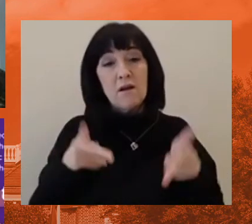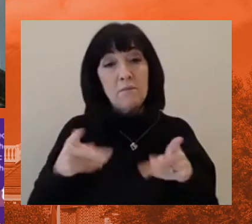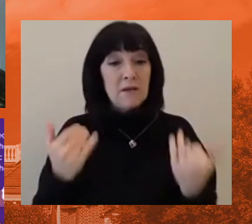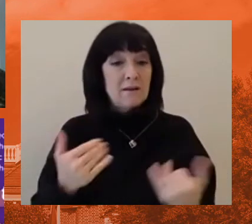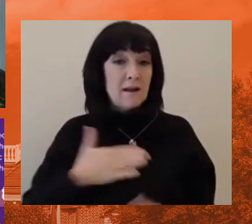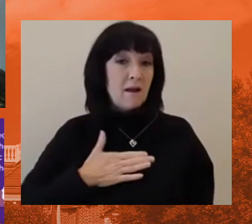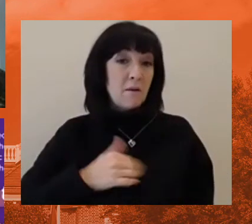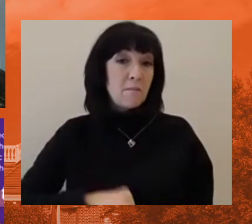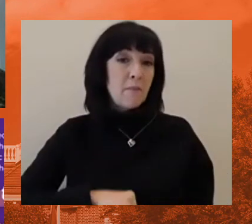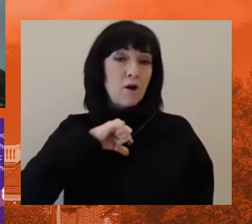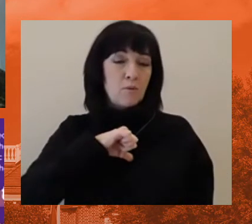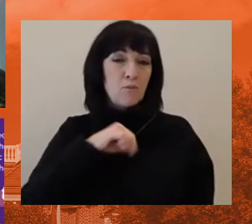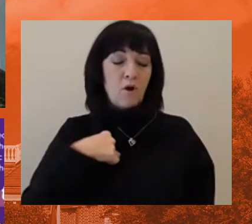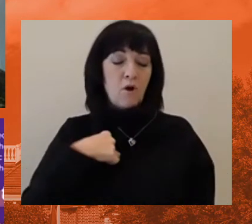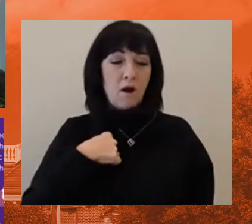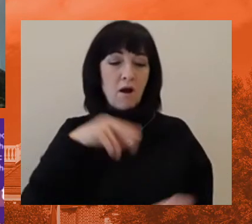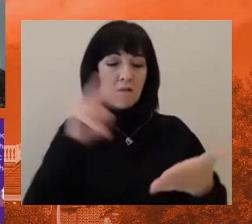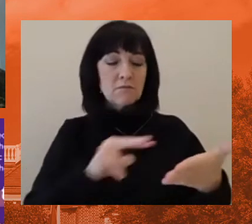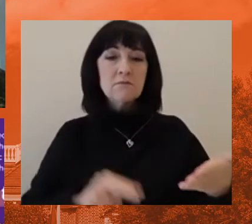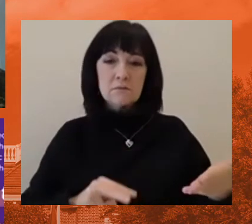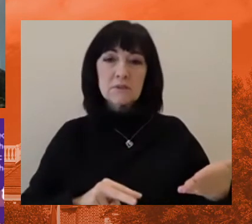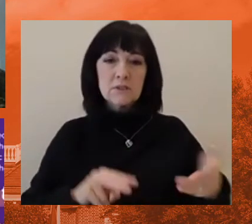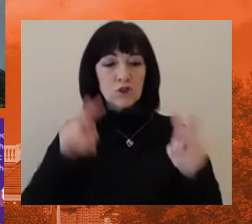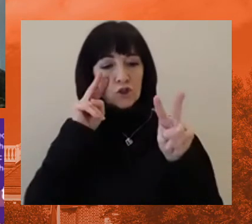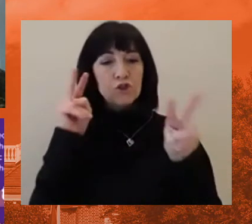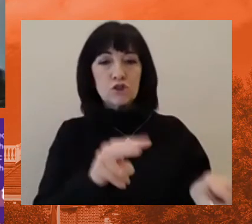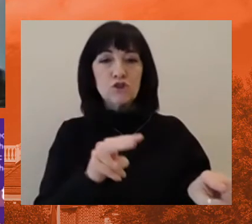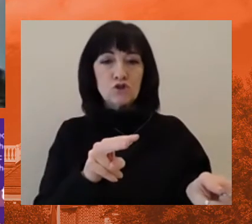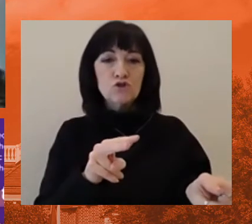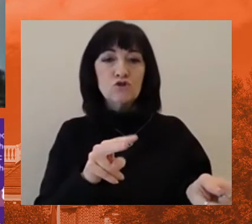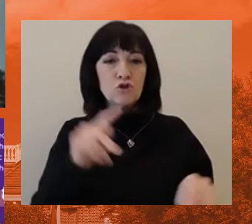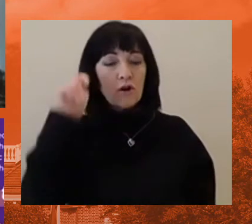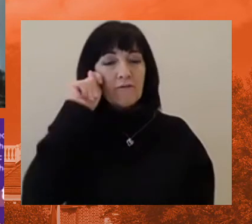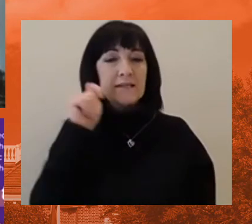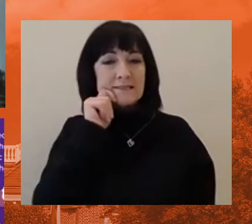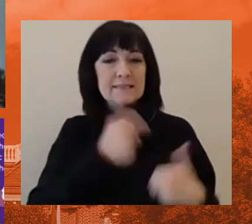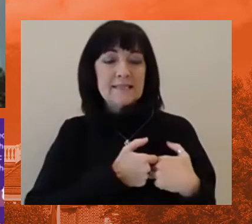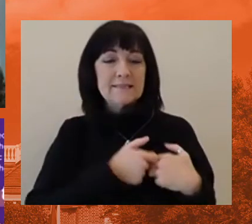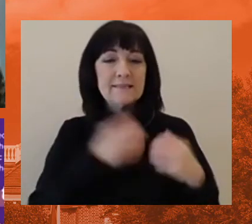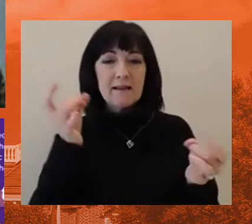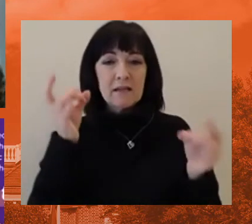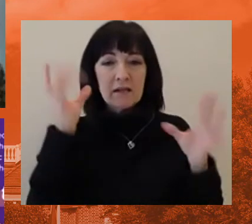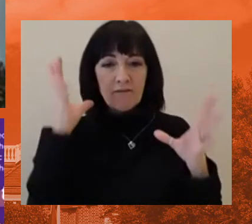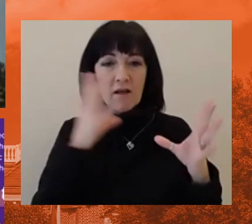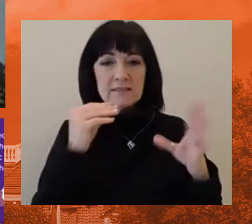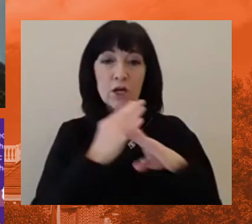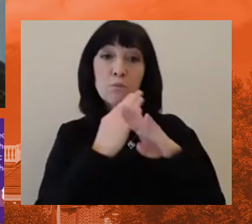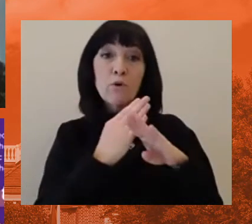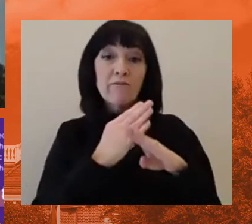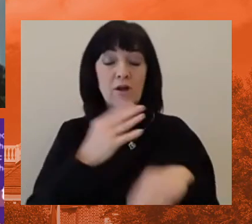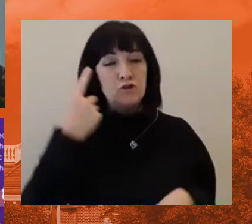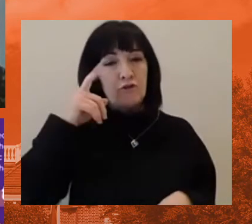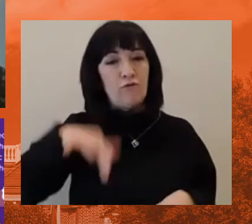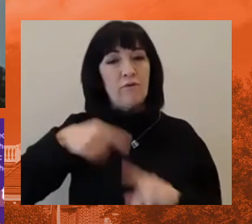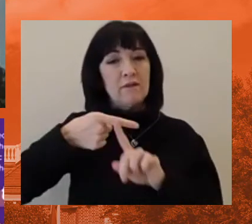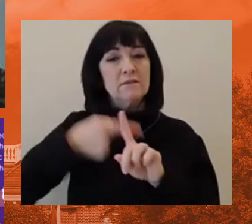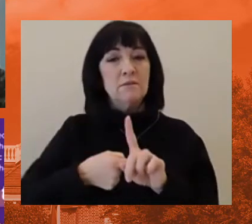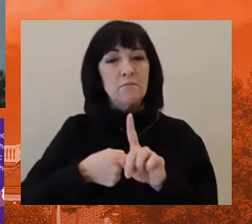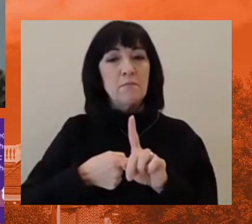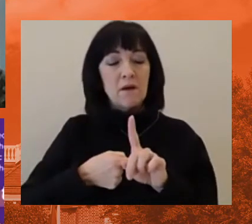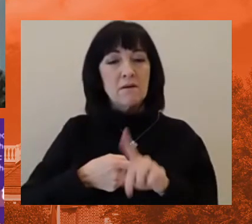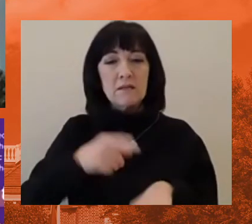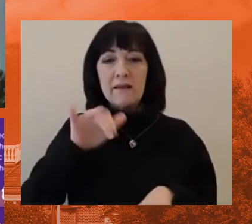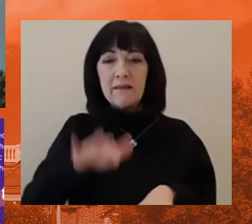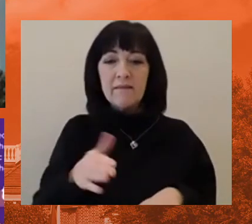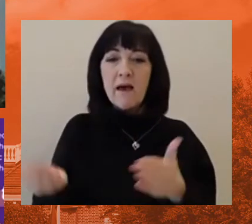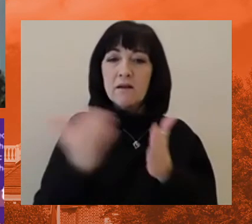proclamation, which is an observance of Teen Dating Violence Prevention and Awareness Month. whereas dating violence is a pattern of abusive